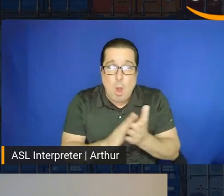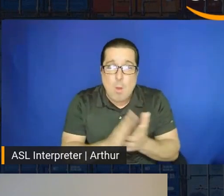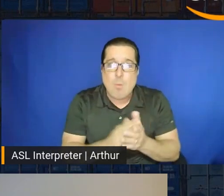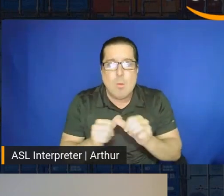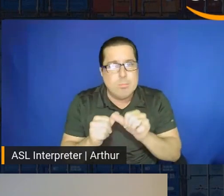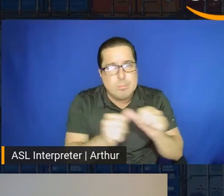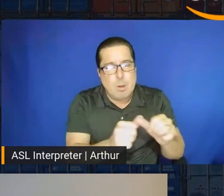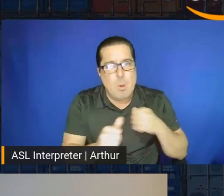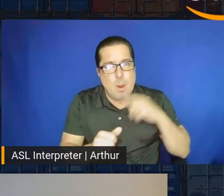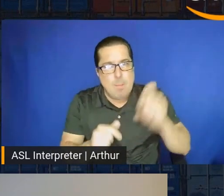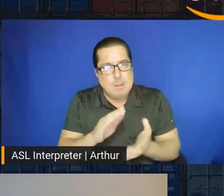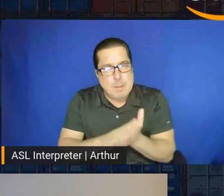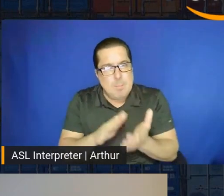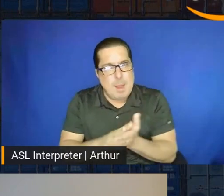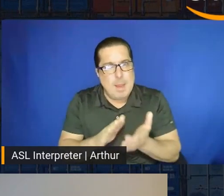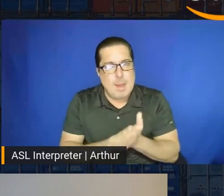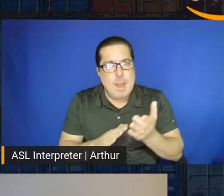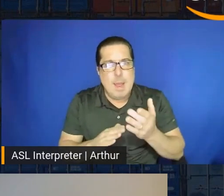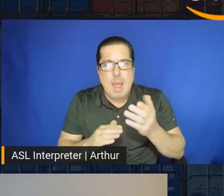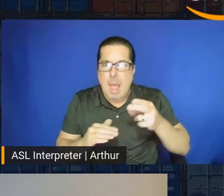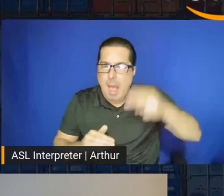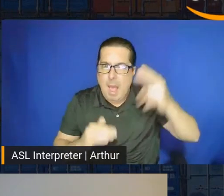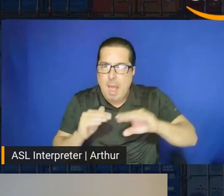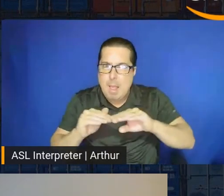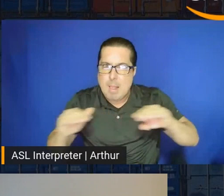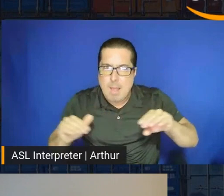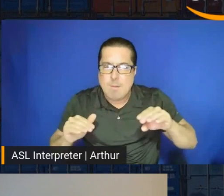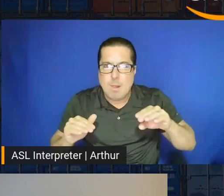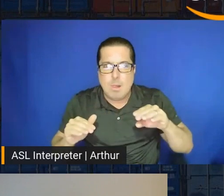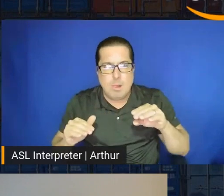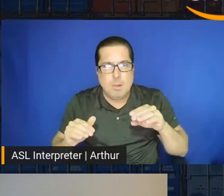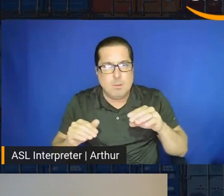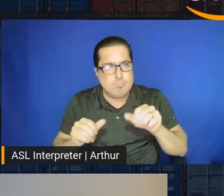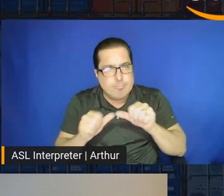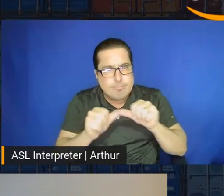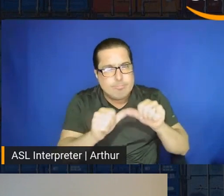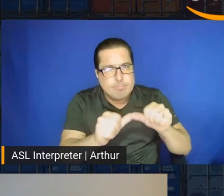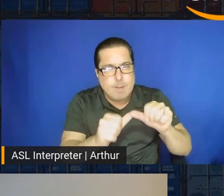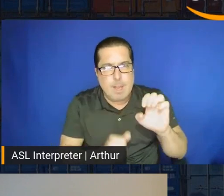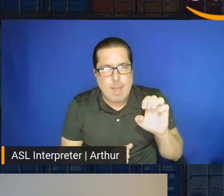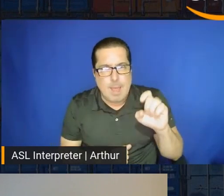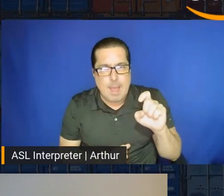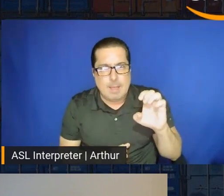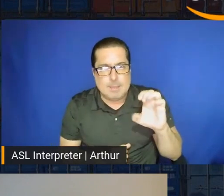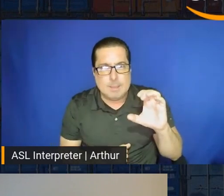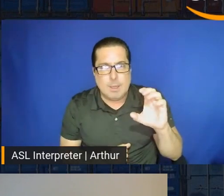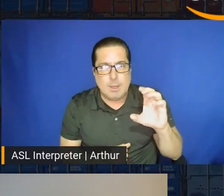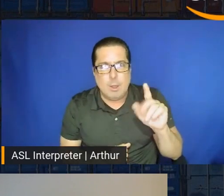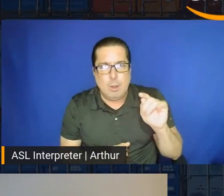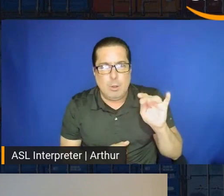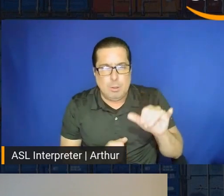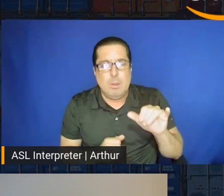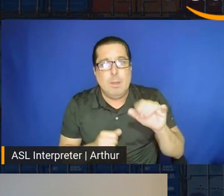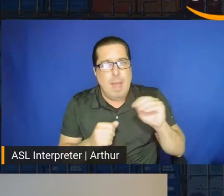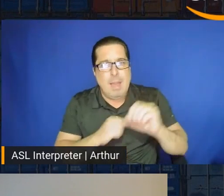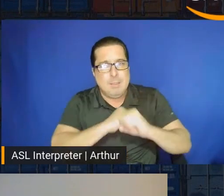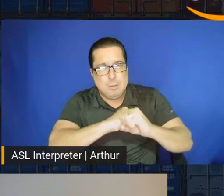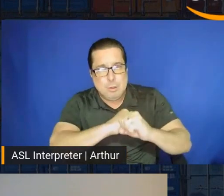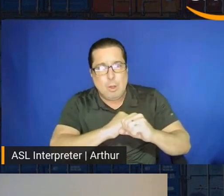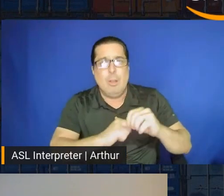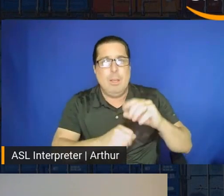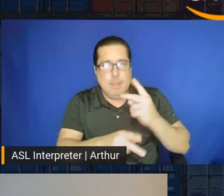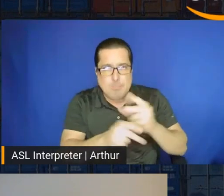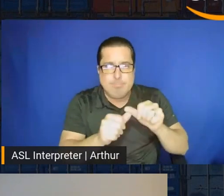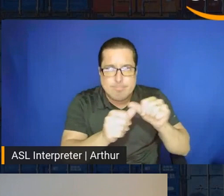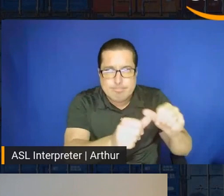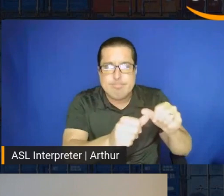to maintain extremely high level of security, meet high security standards, have CVE fixes, all of